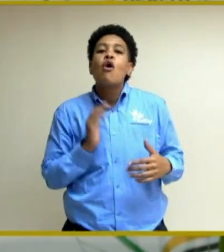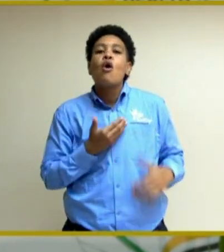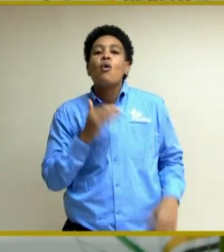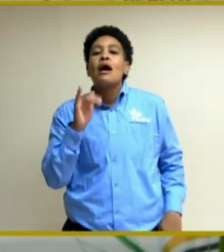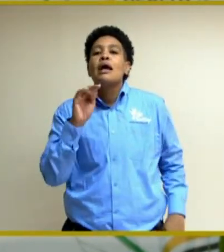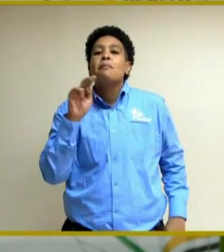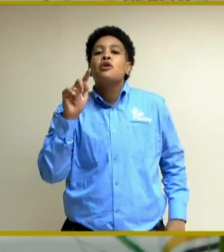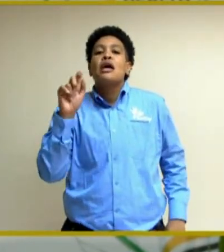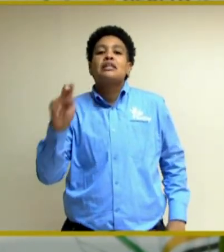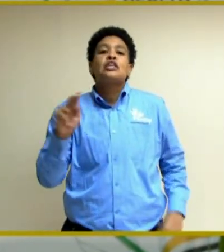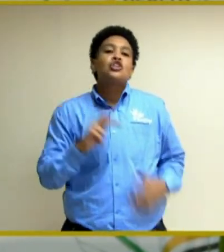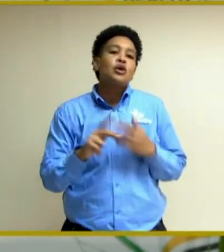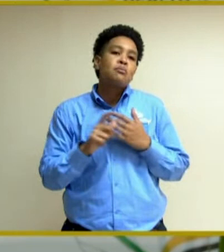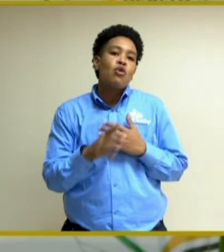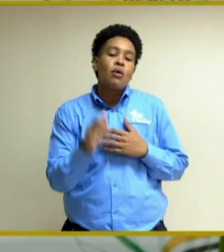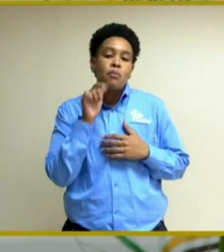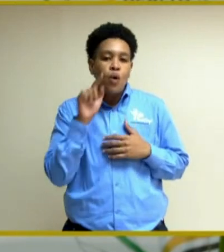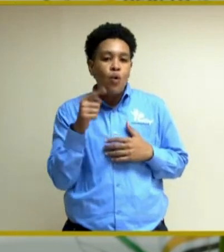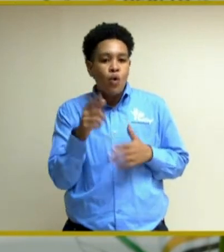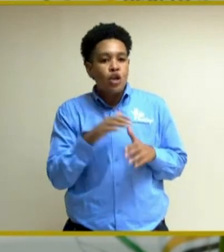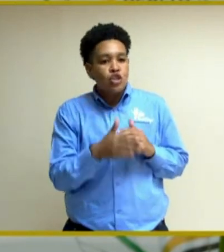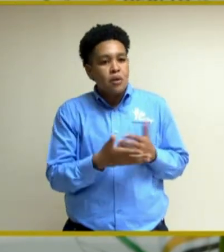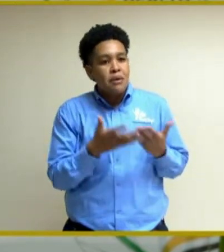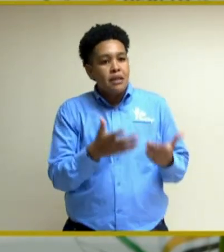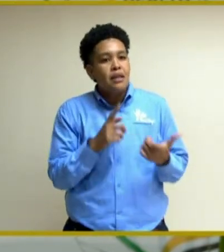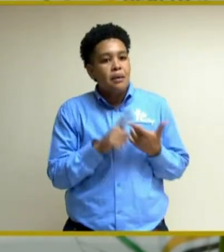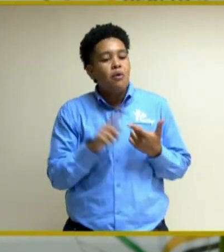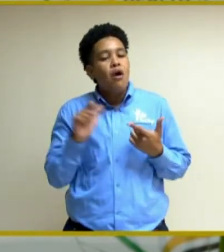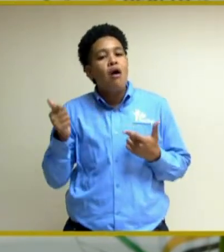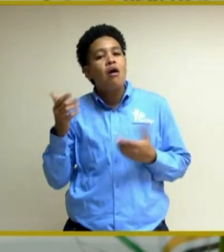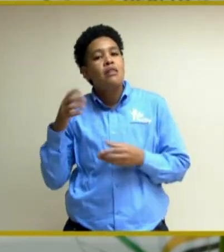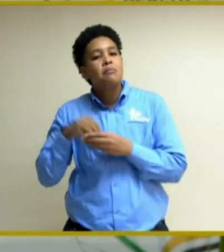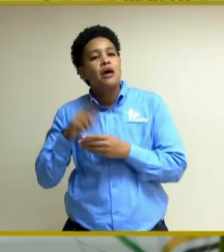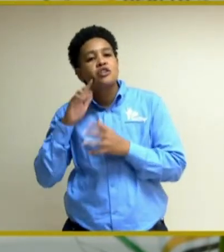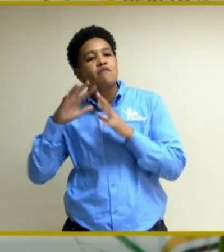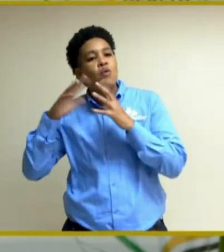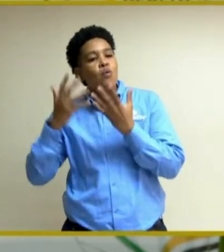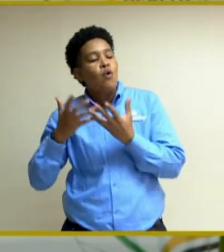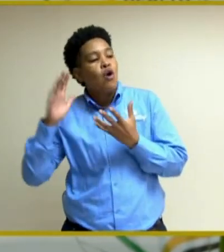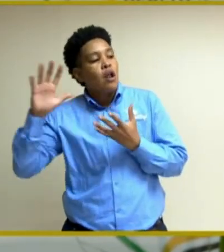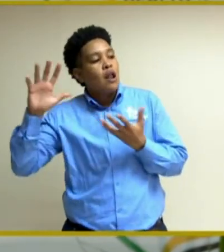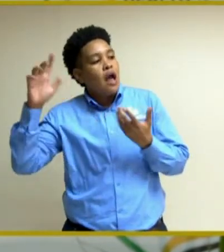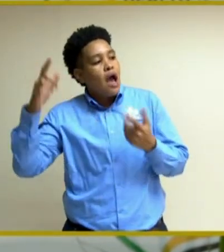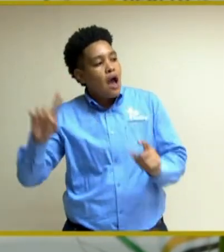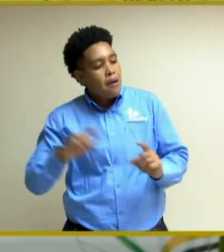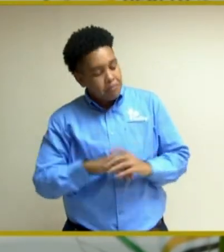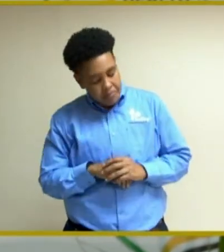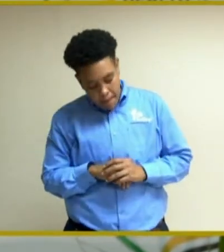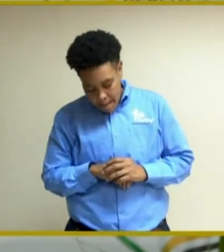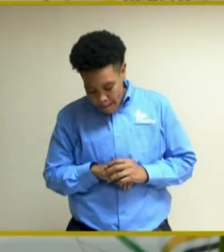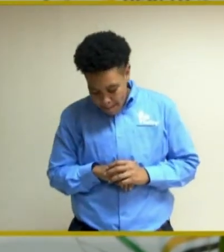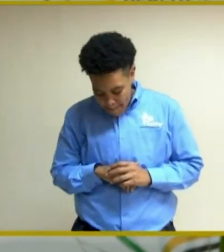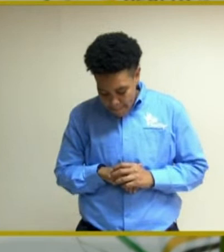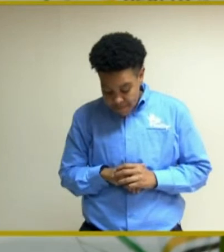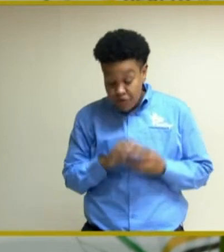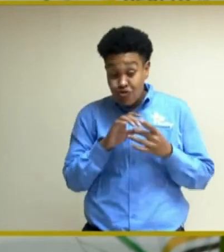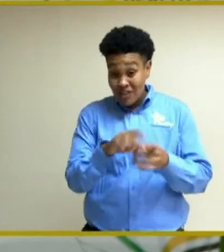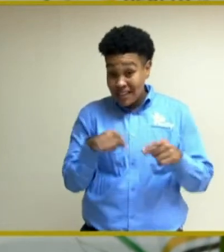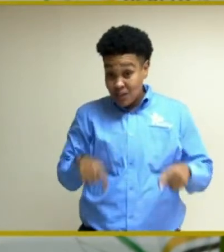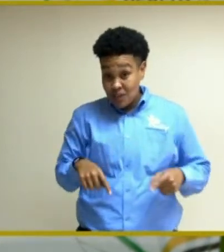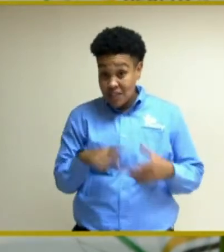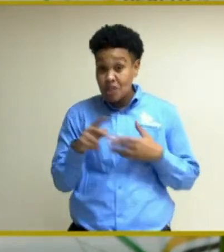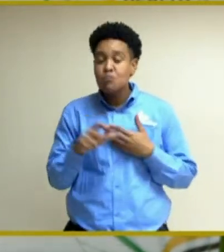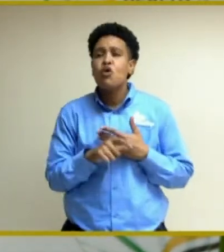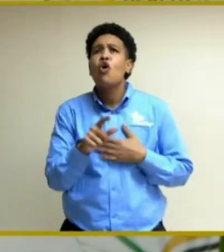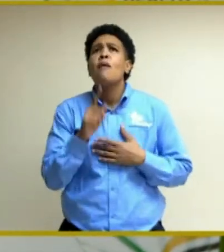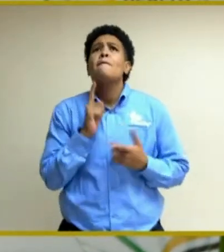immunization programs, not just in Jamaica, but in other parts of the world. As it relates to this program